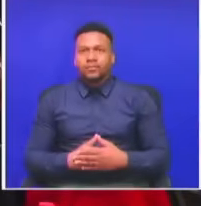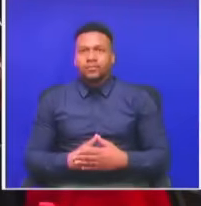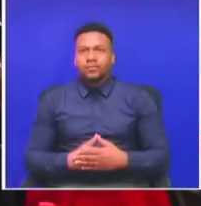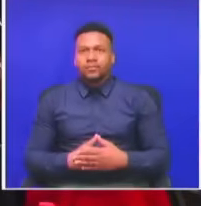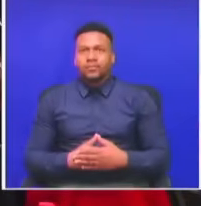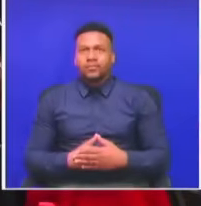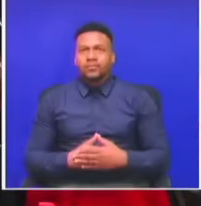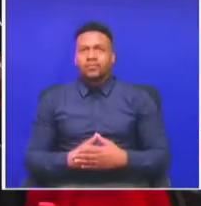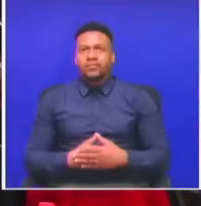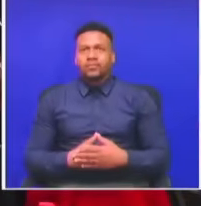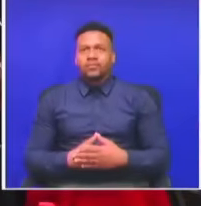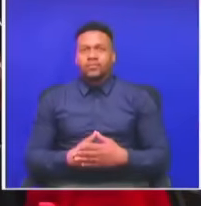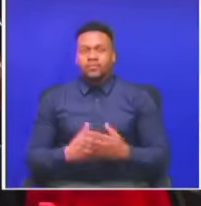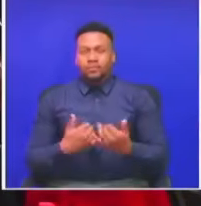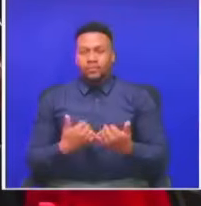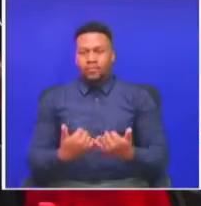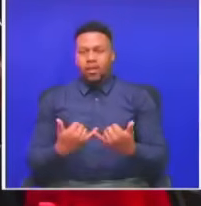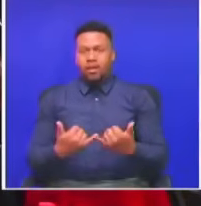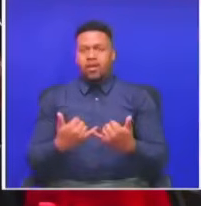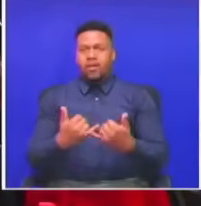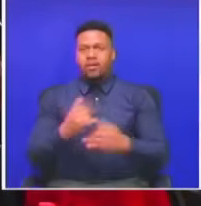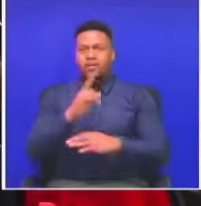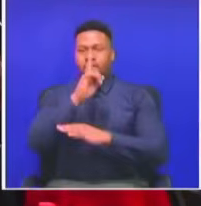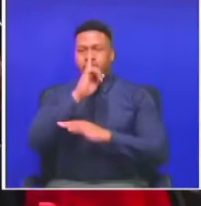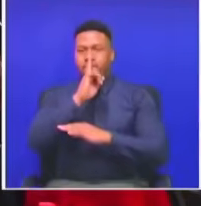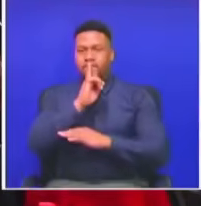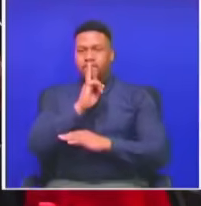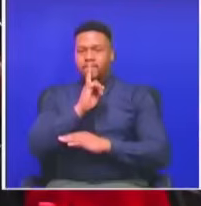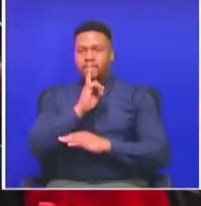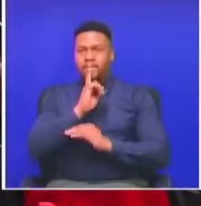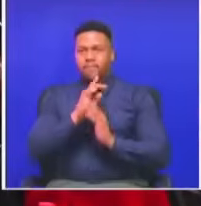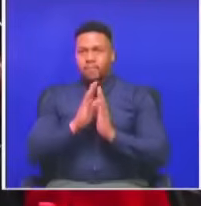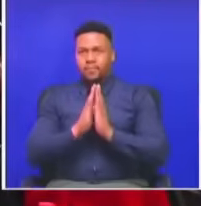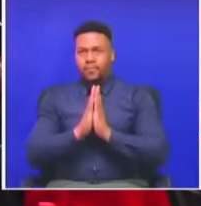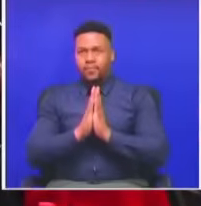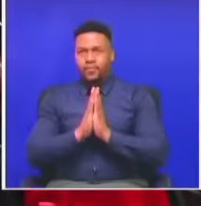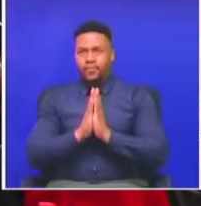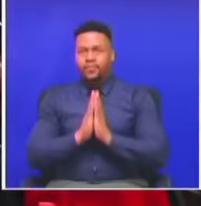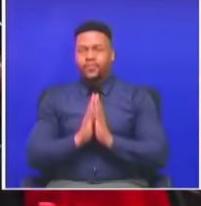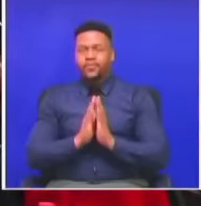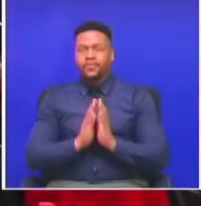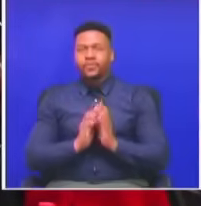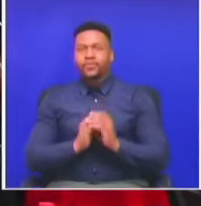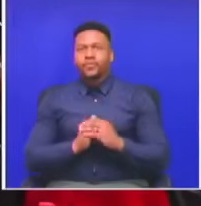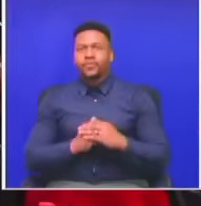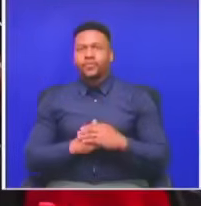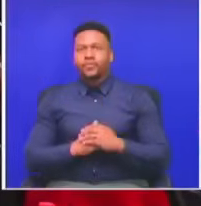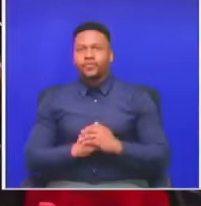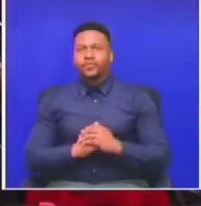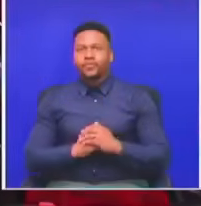There will now be a moment of silent prayer or meditation.